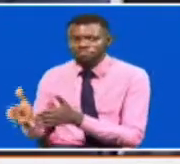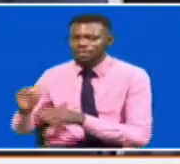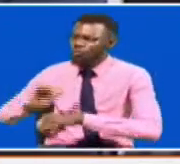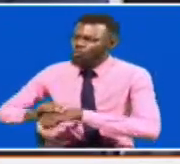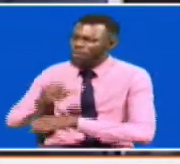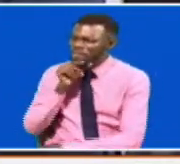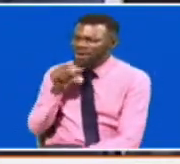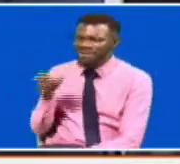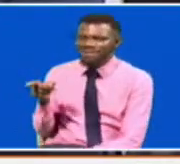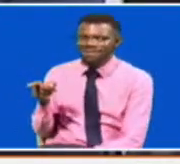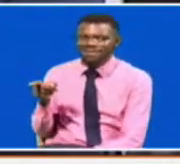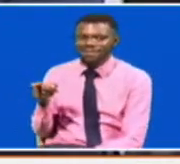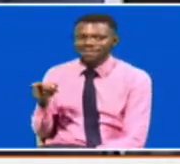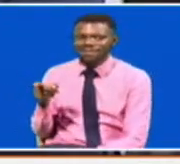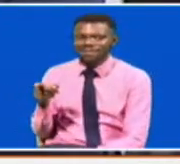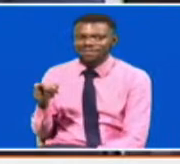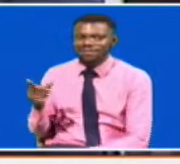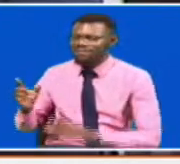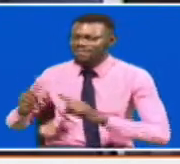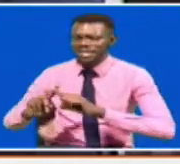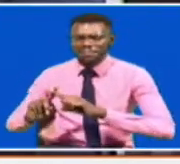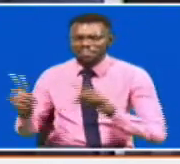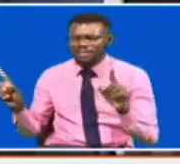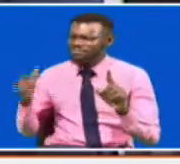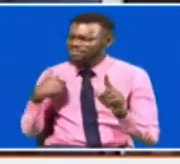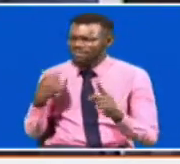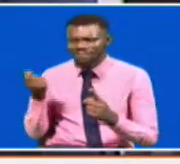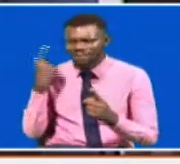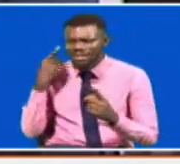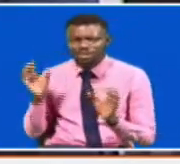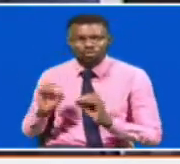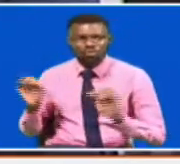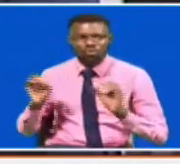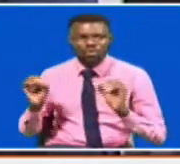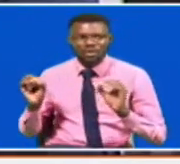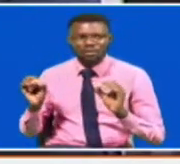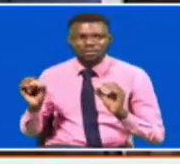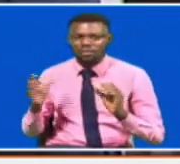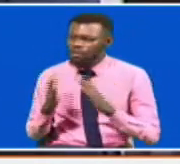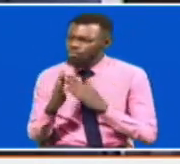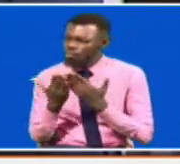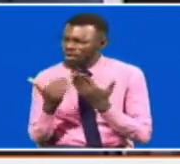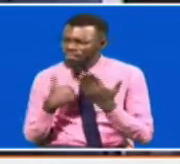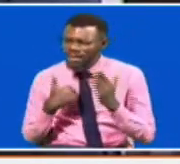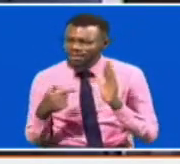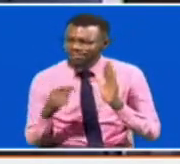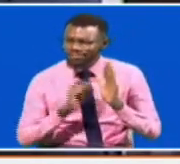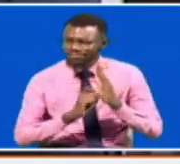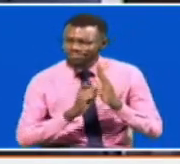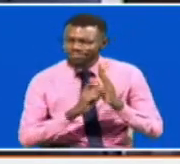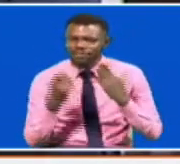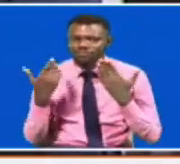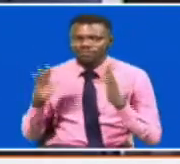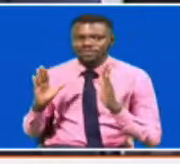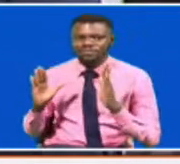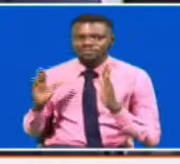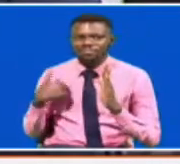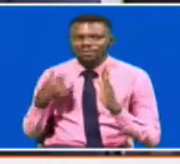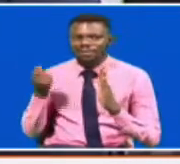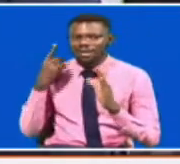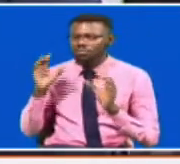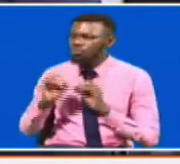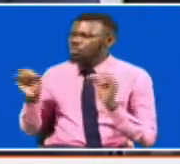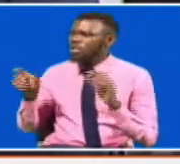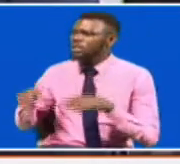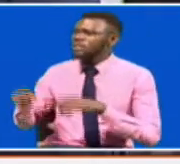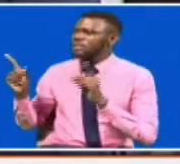man. But I will never understand, you know, and I've said it in the book. Yeah. How he